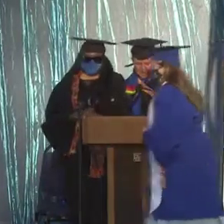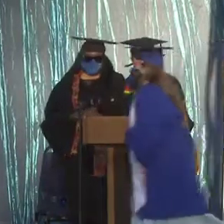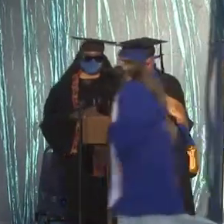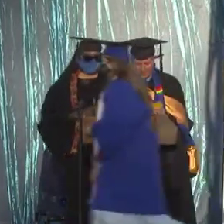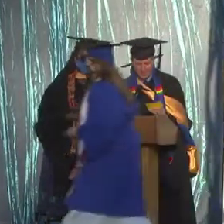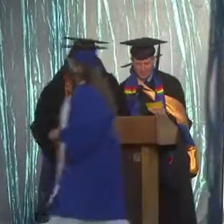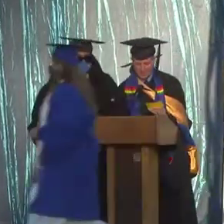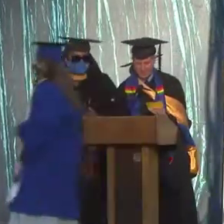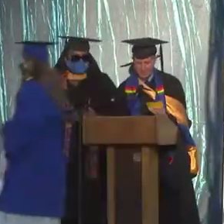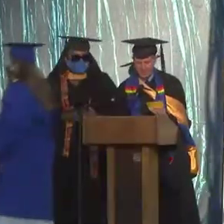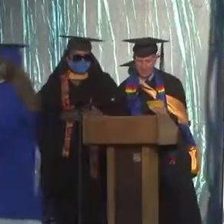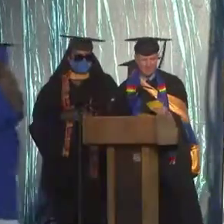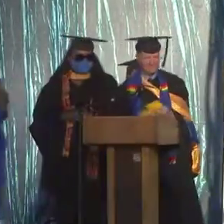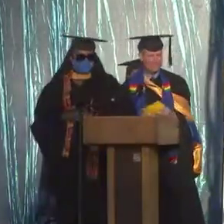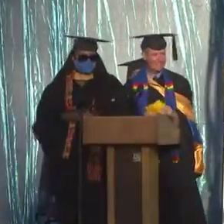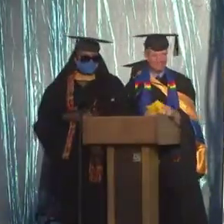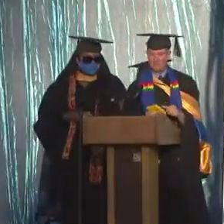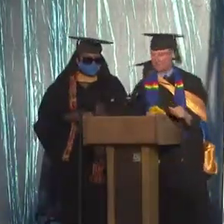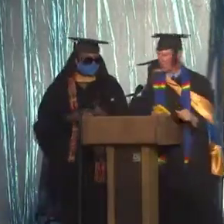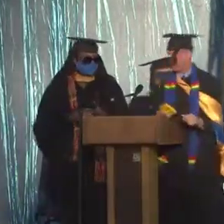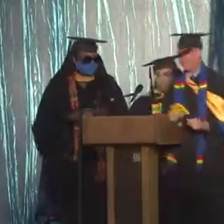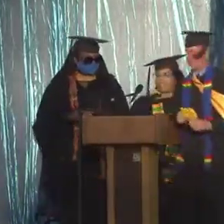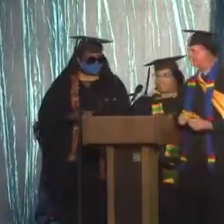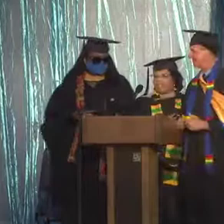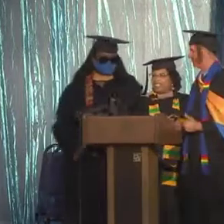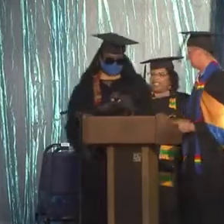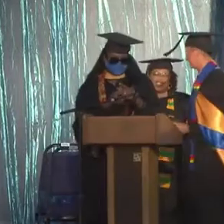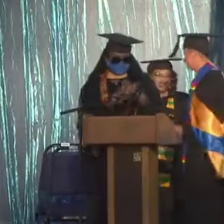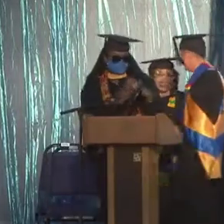Michaela Shear with honors.